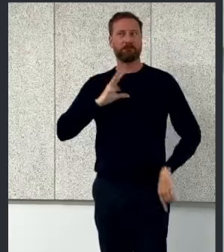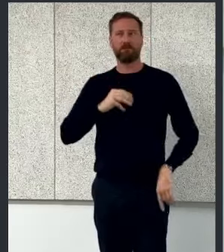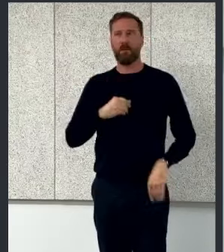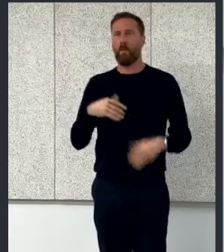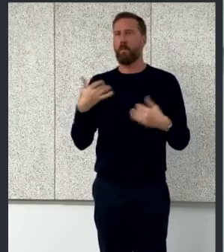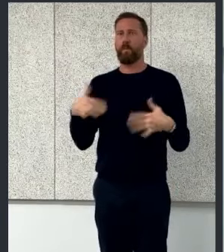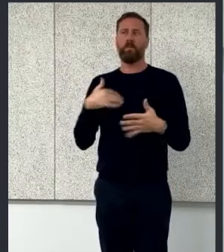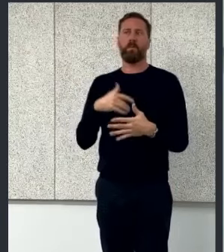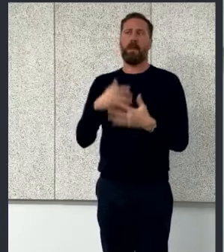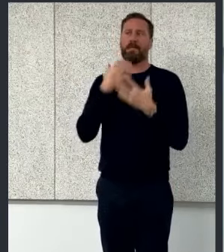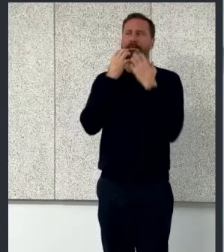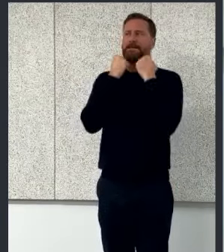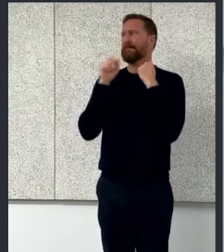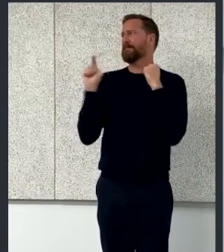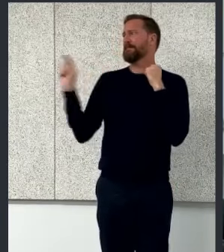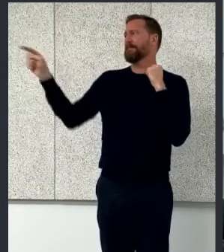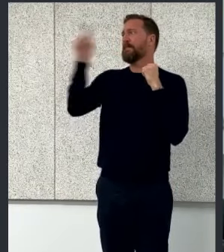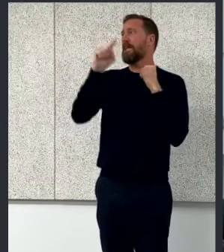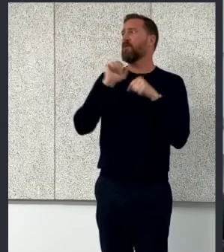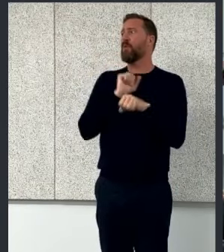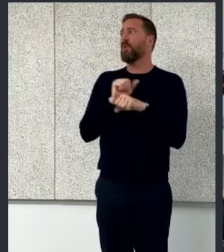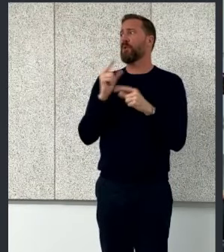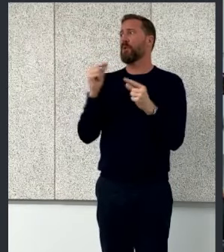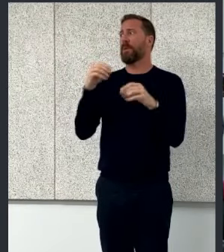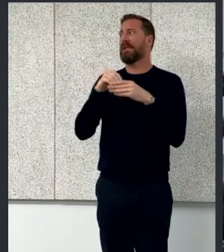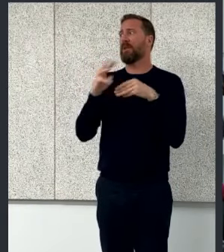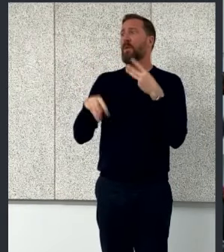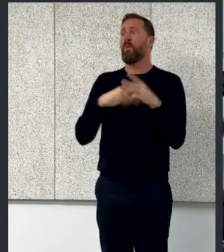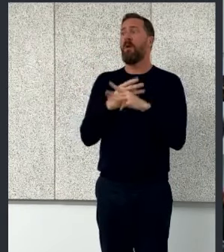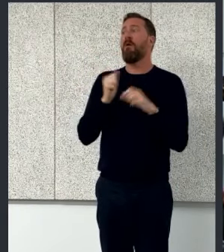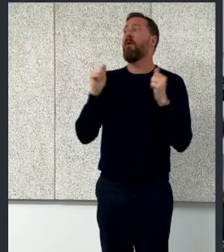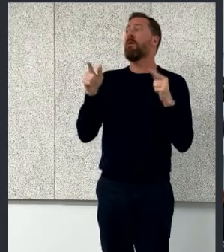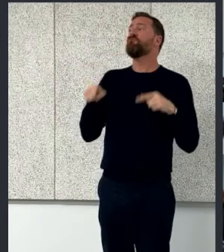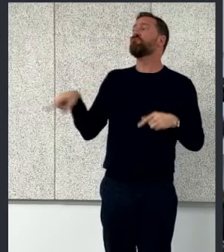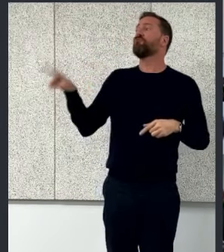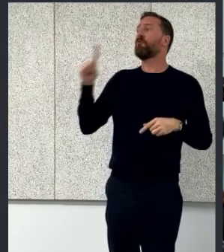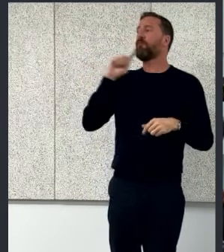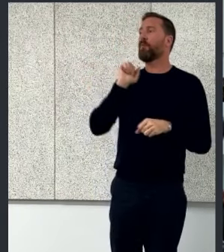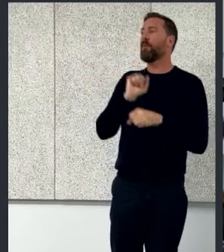to each one of you and the work that you do in the world, and to all of you for the work that you do